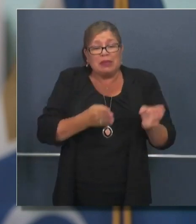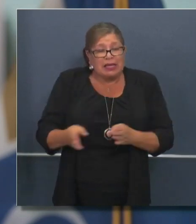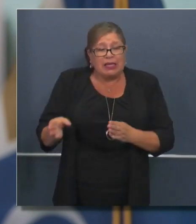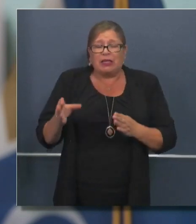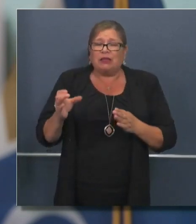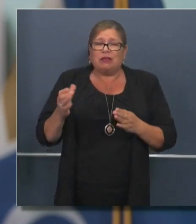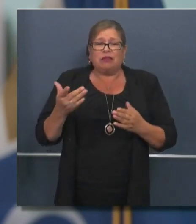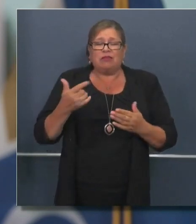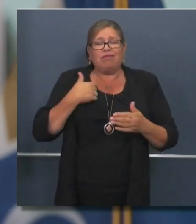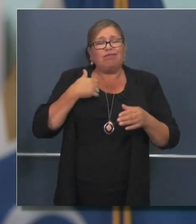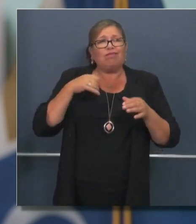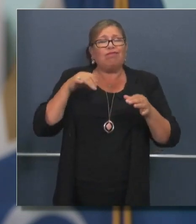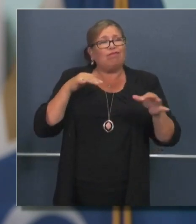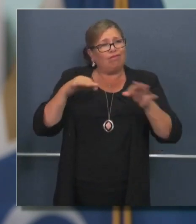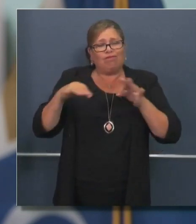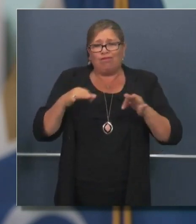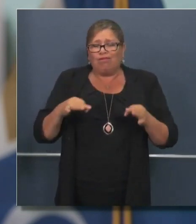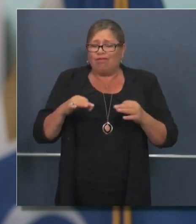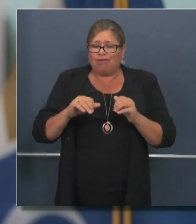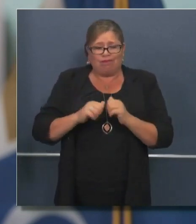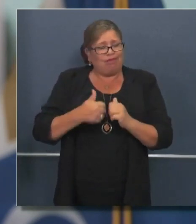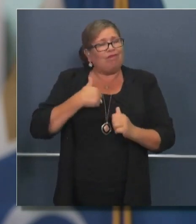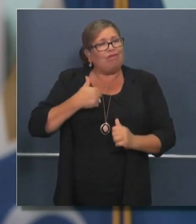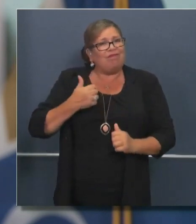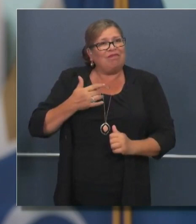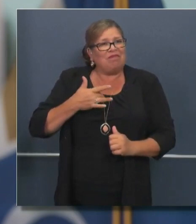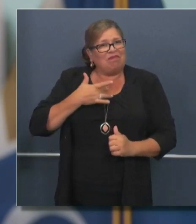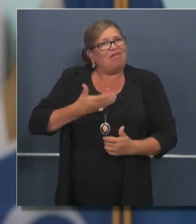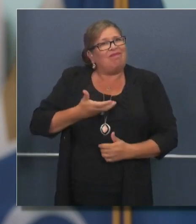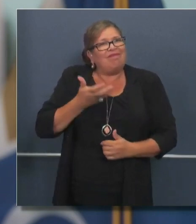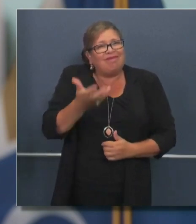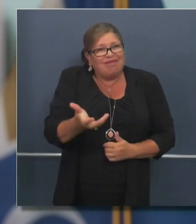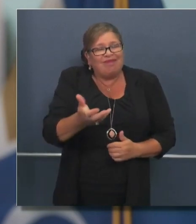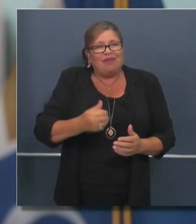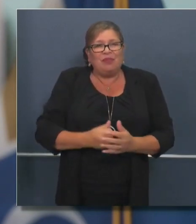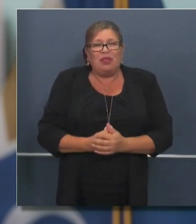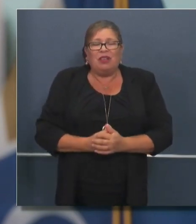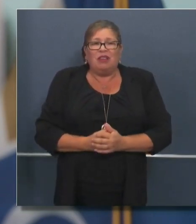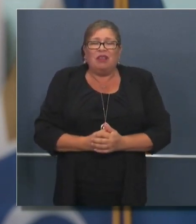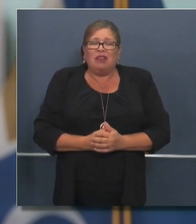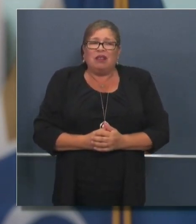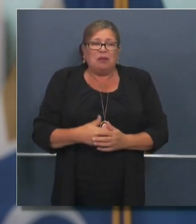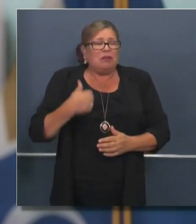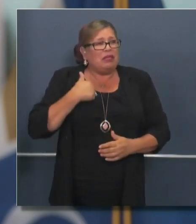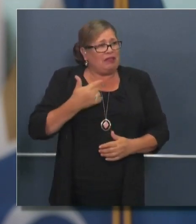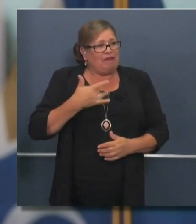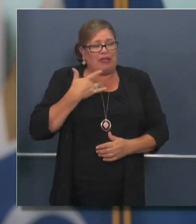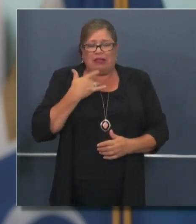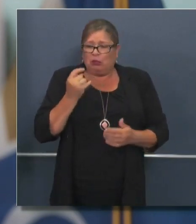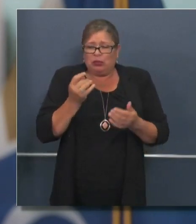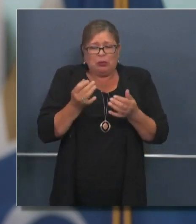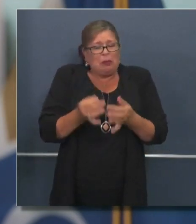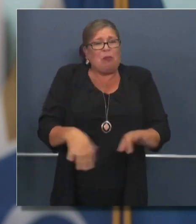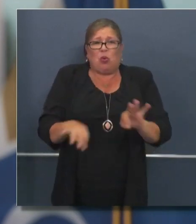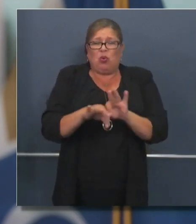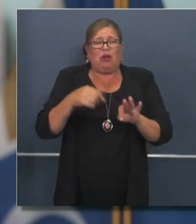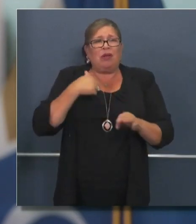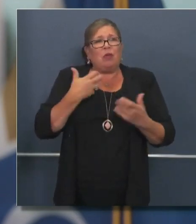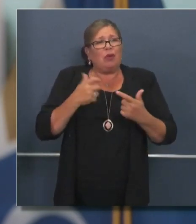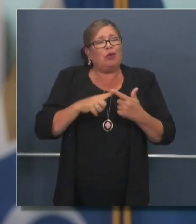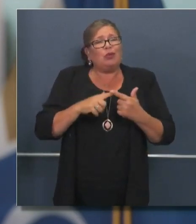in my comments and perhaps commentary, but I would be remiss if I just didn't